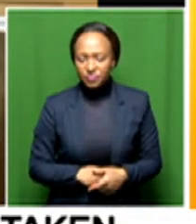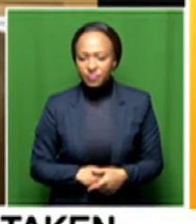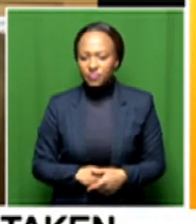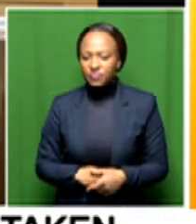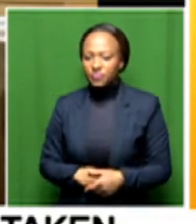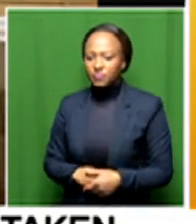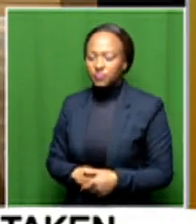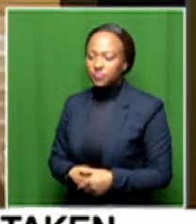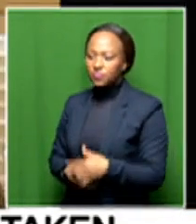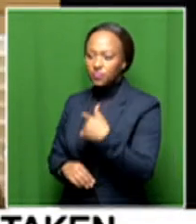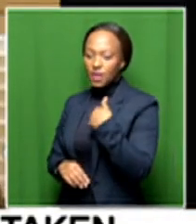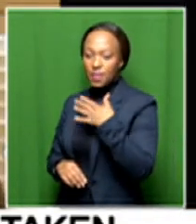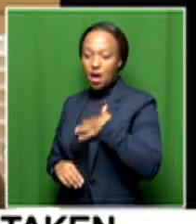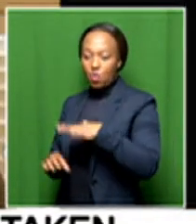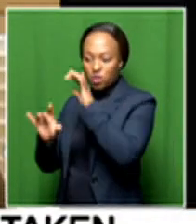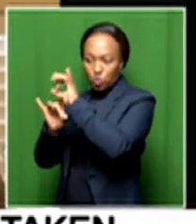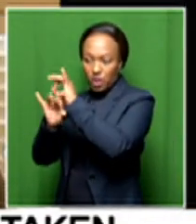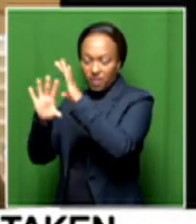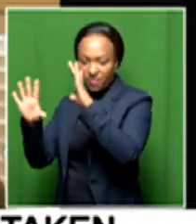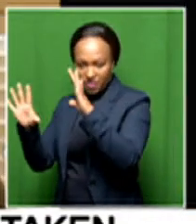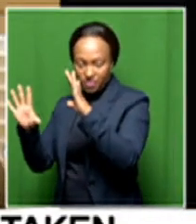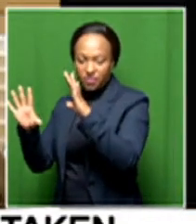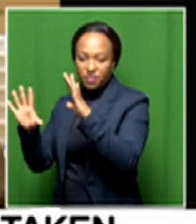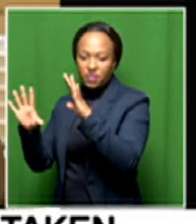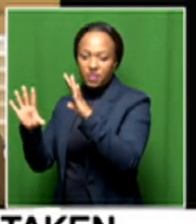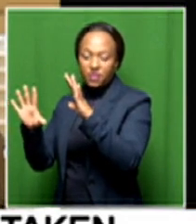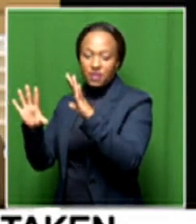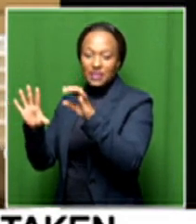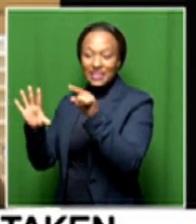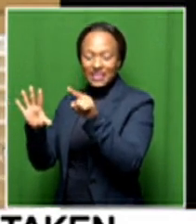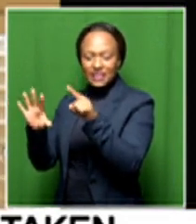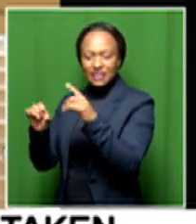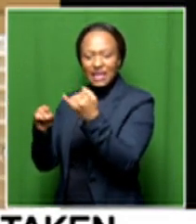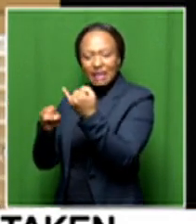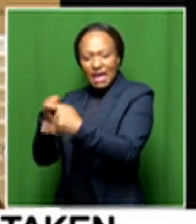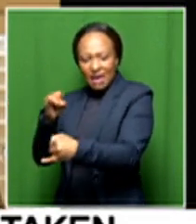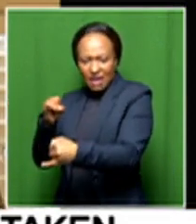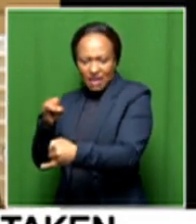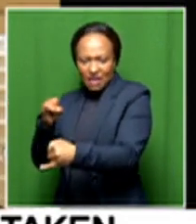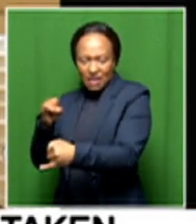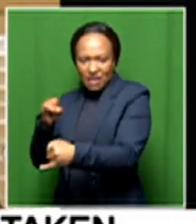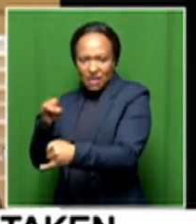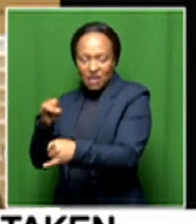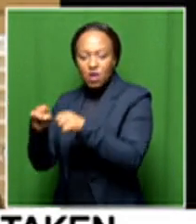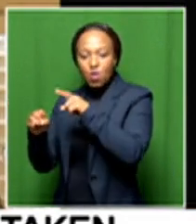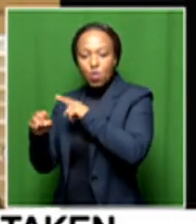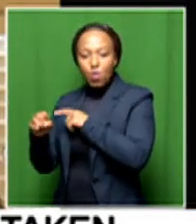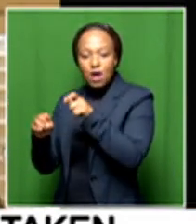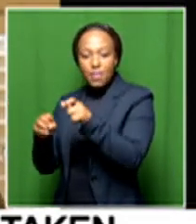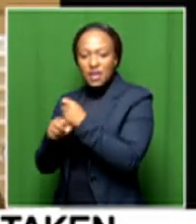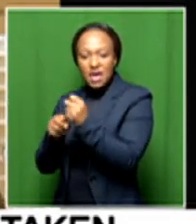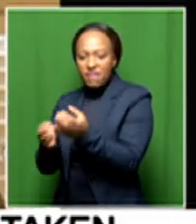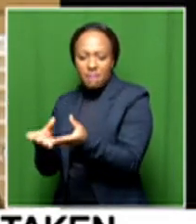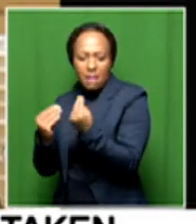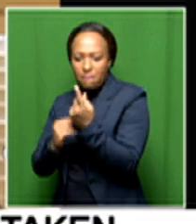Let me clarify that. Again, it's an input. It's a pure error, that one, which happened. The person didn't get the